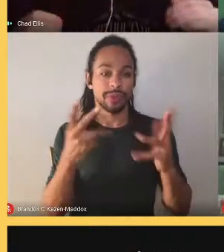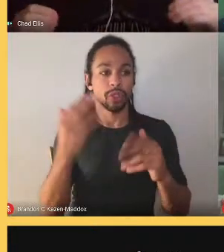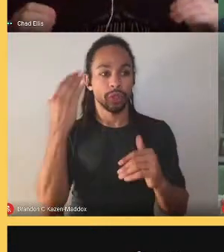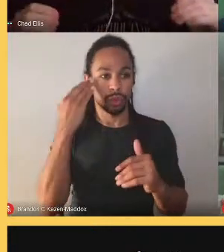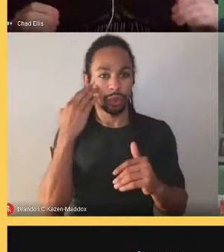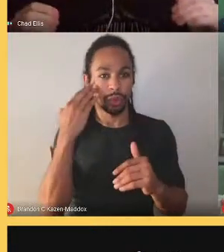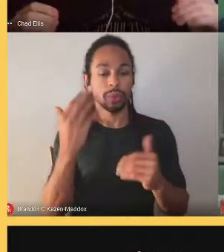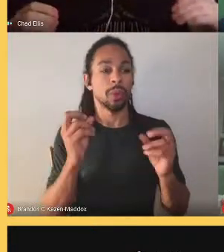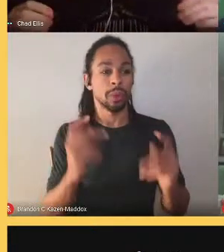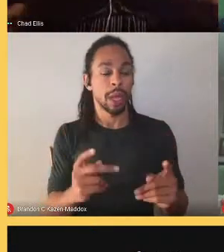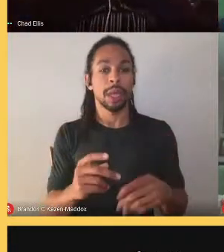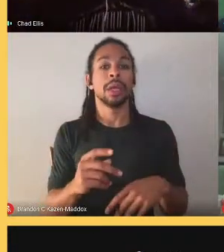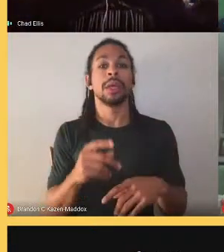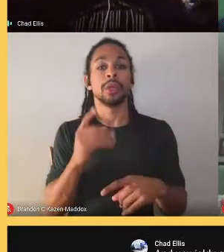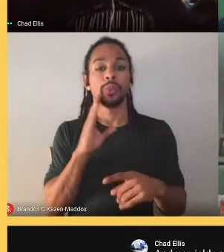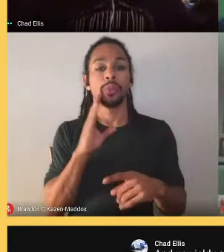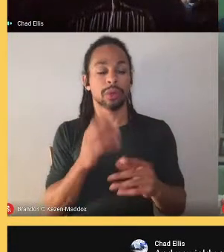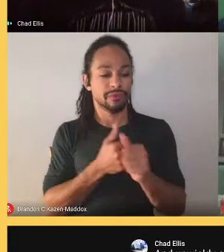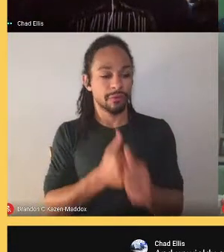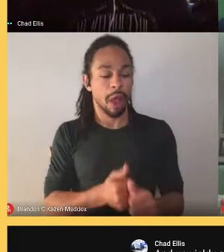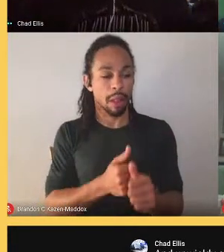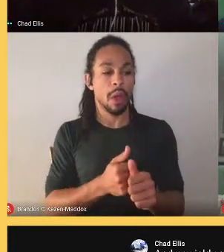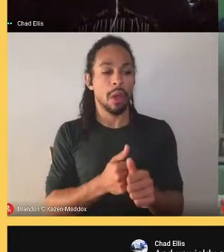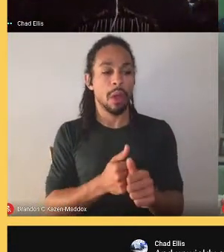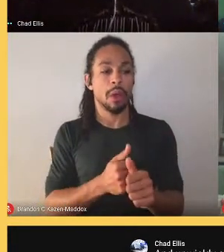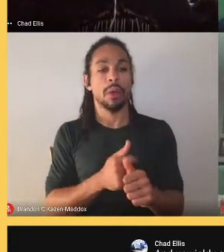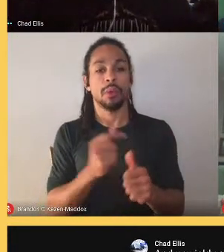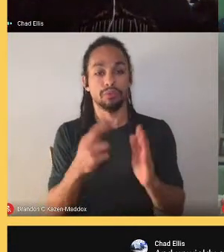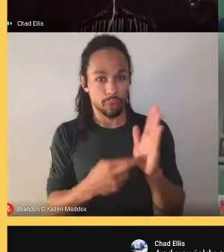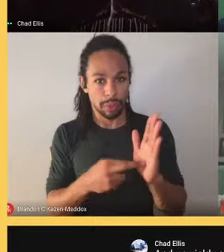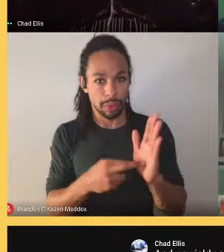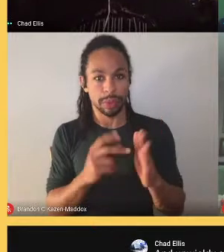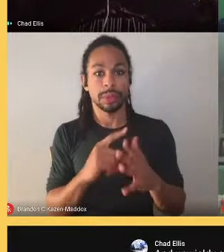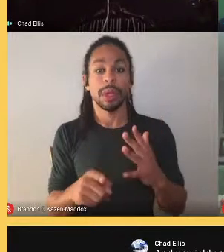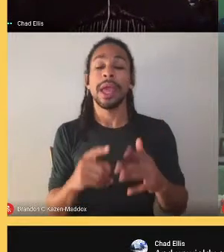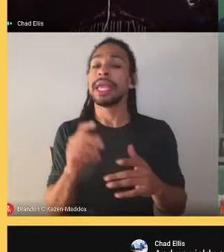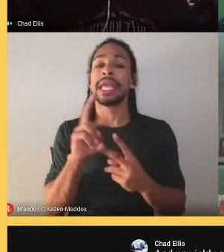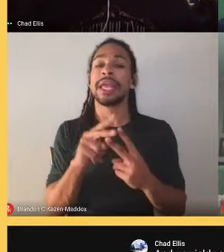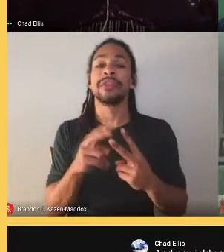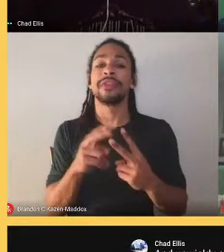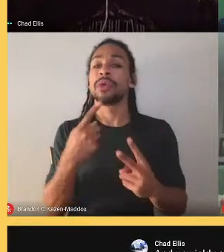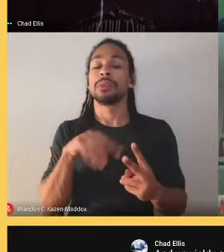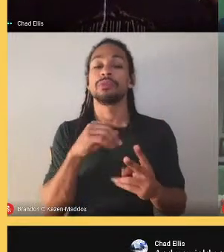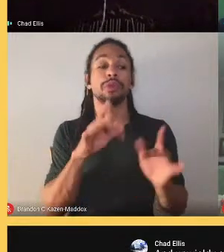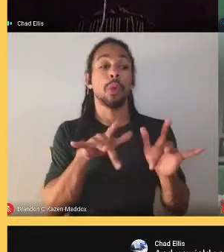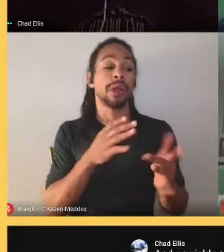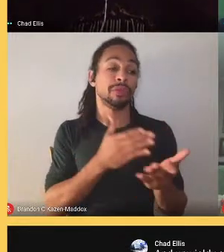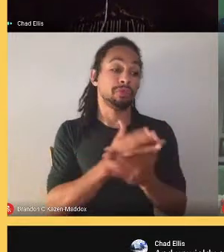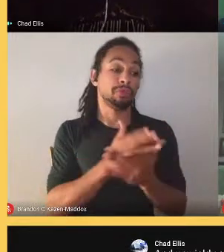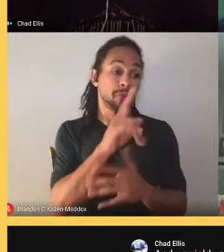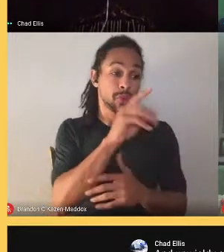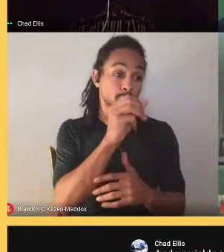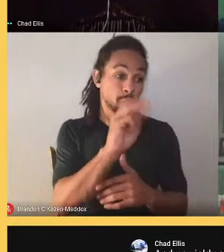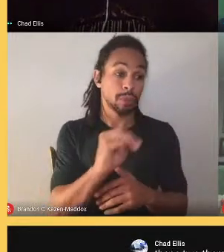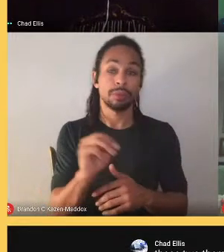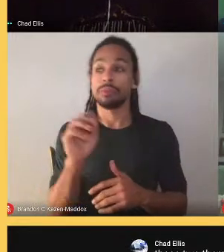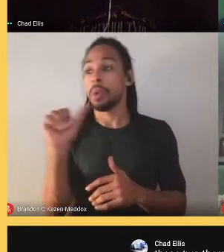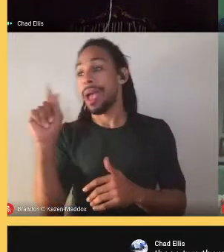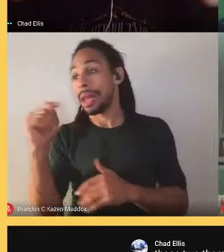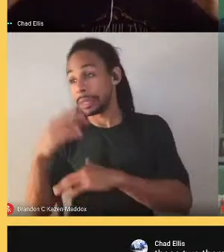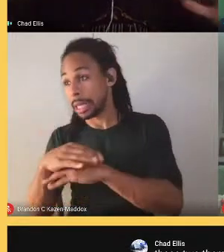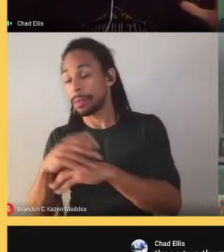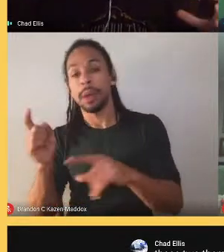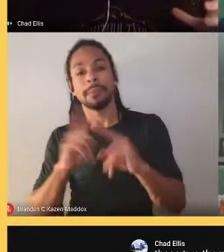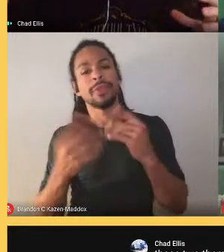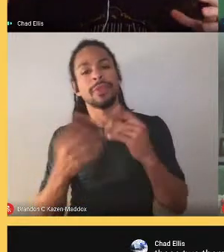of, we're all recording maybe either over Zoom or at a table, but the audience is probably just gonna be either listening or following along